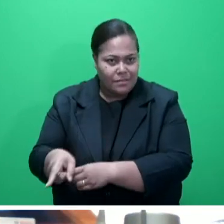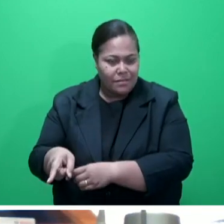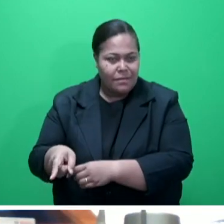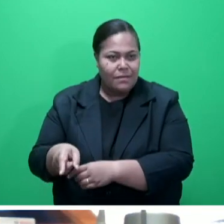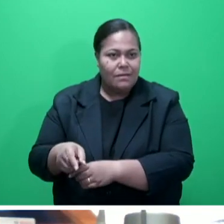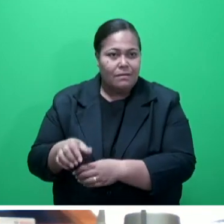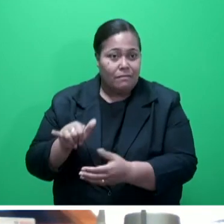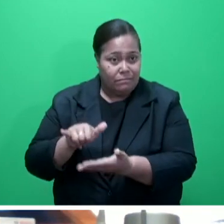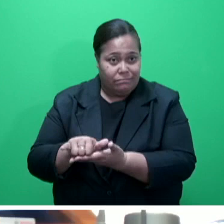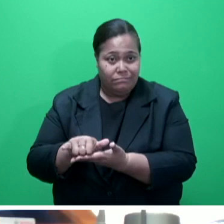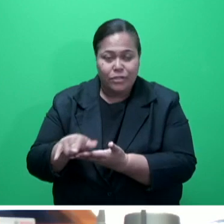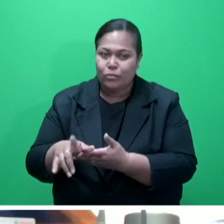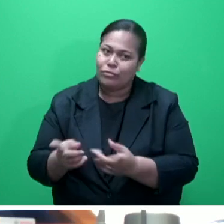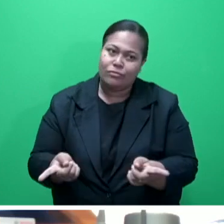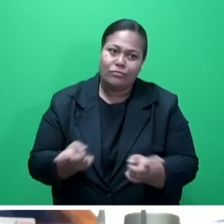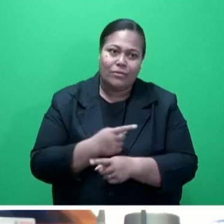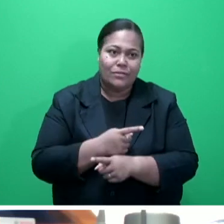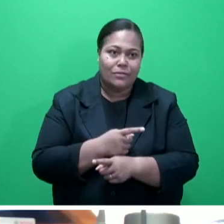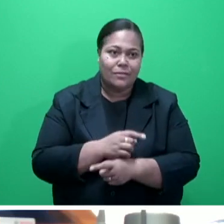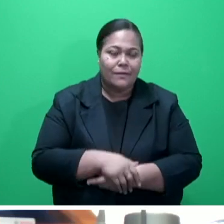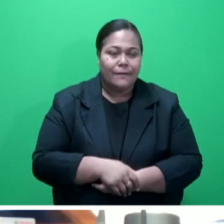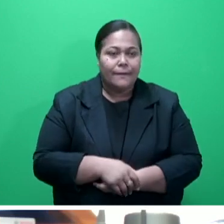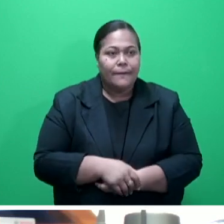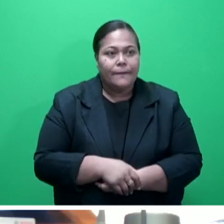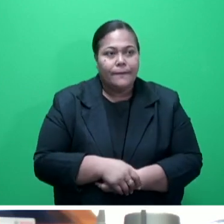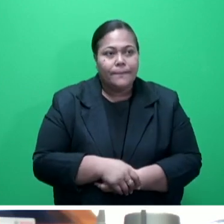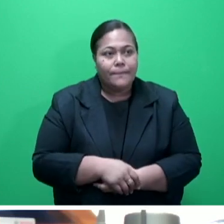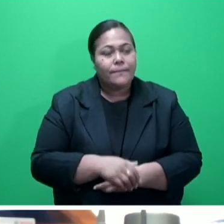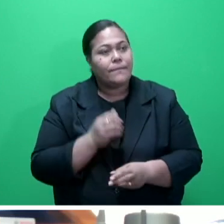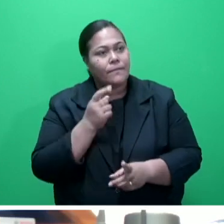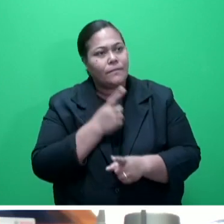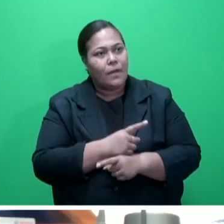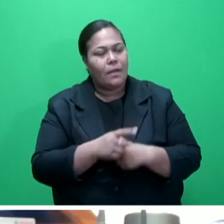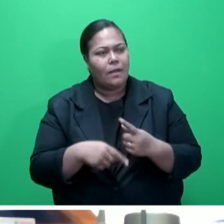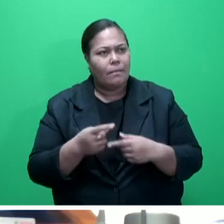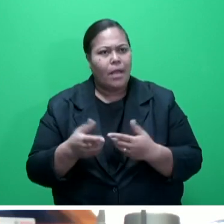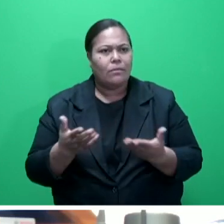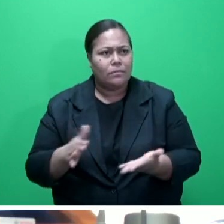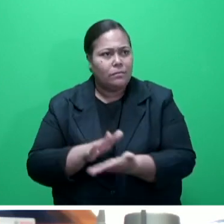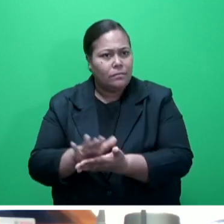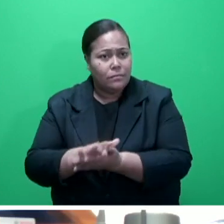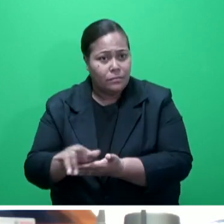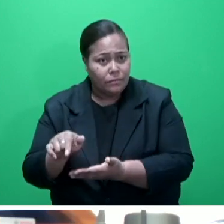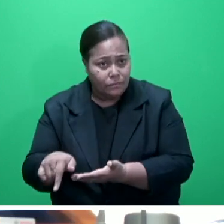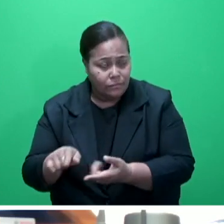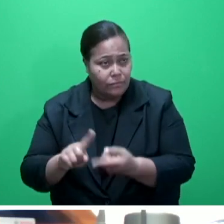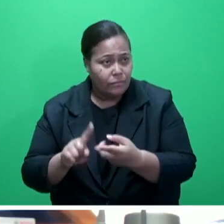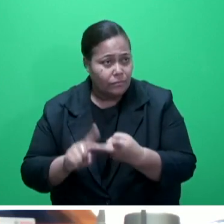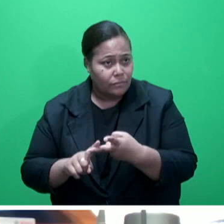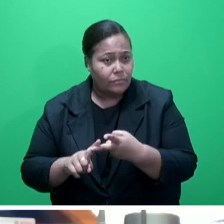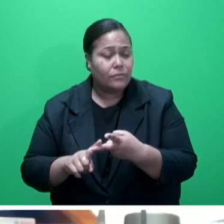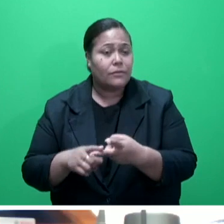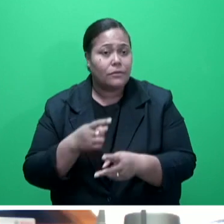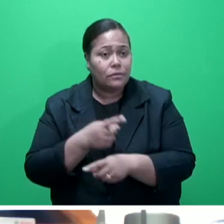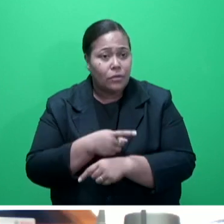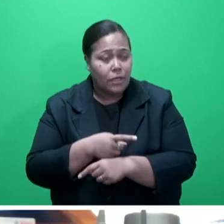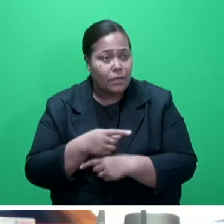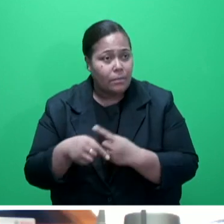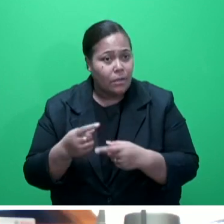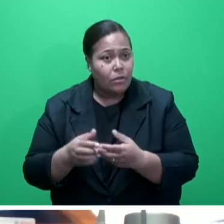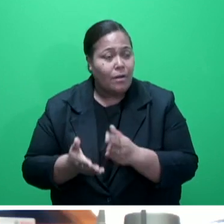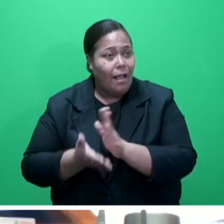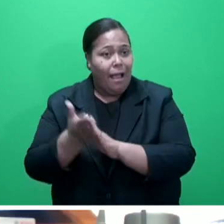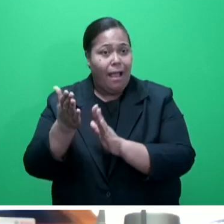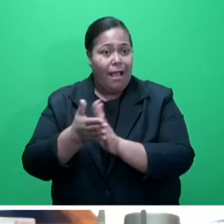Safety on Fiji Airways aircraft, they have talked about defogging, talk about the high